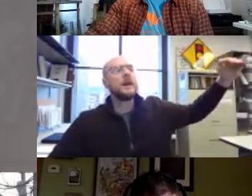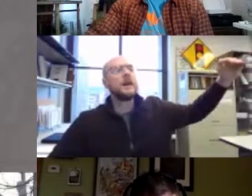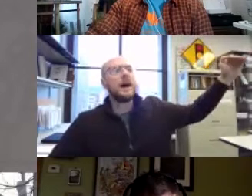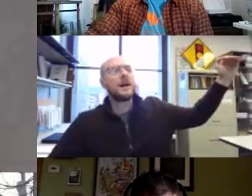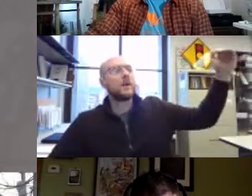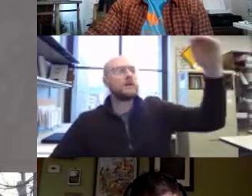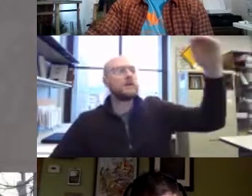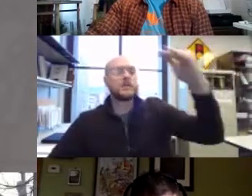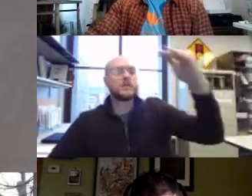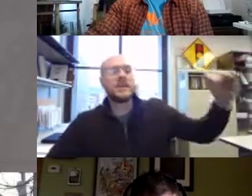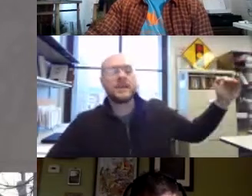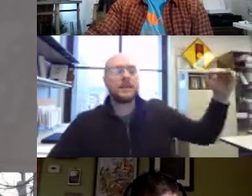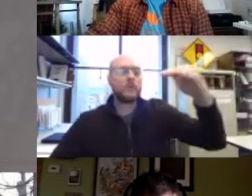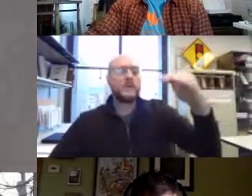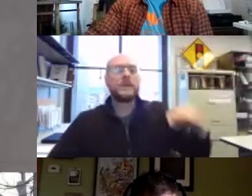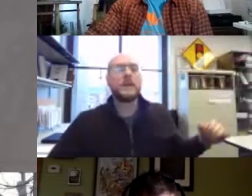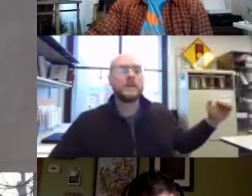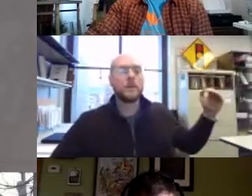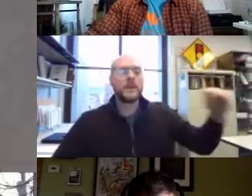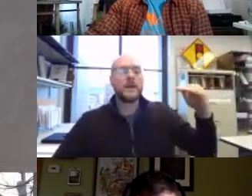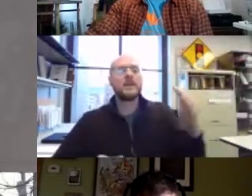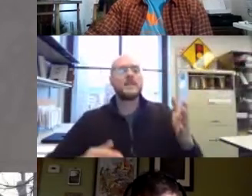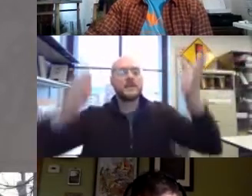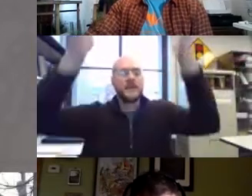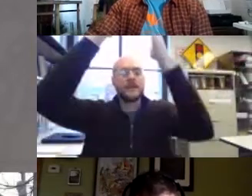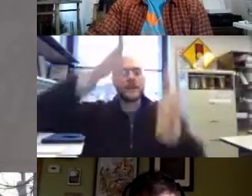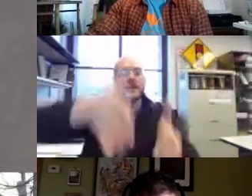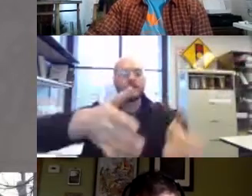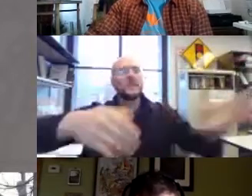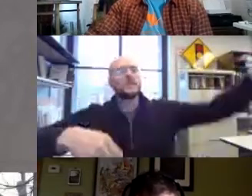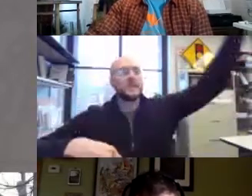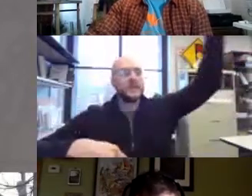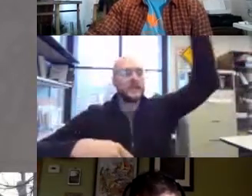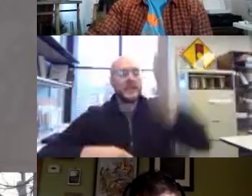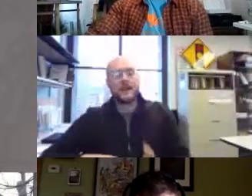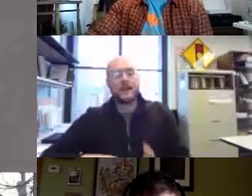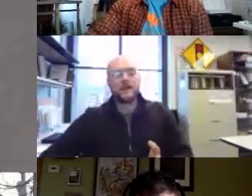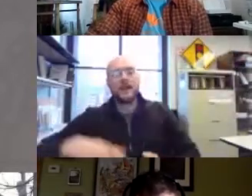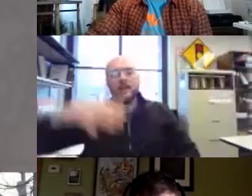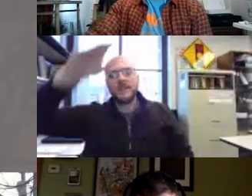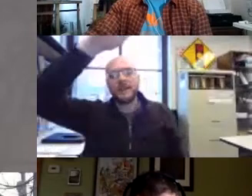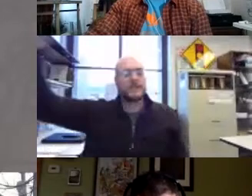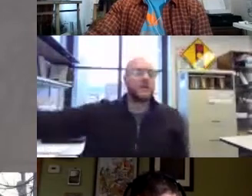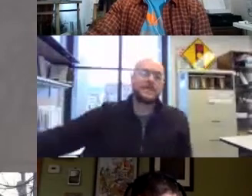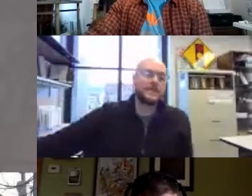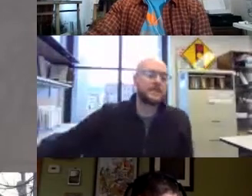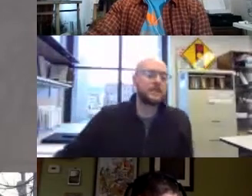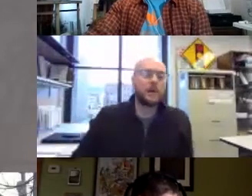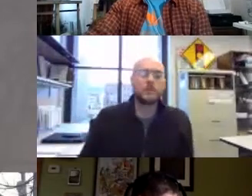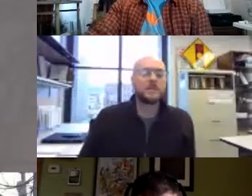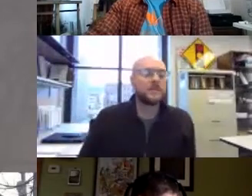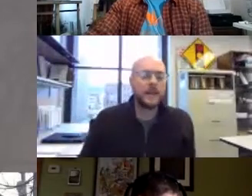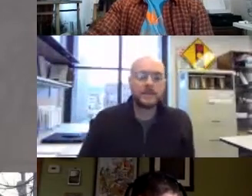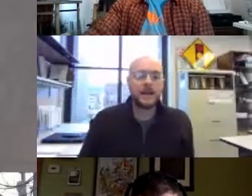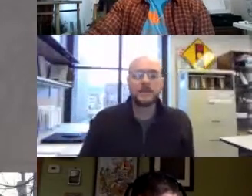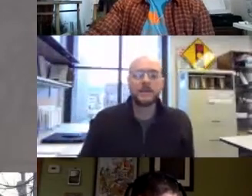neighborhood, come on Pennsylvania and California, the goal there is then to tie into Brighton. Brighton takes you down, and that gets you access to